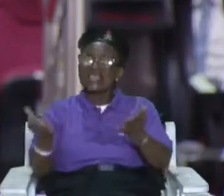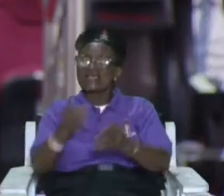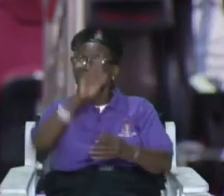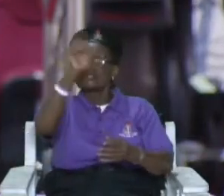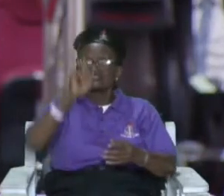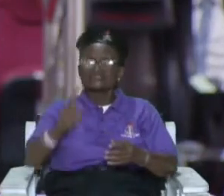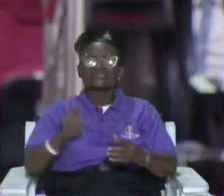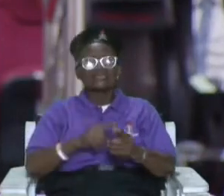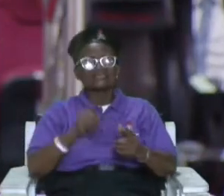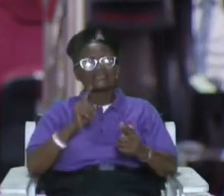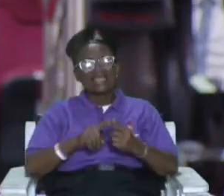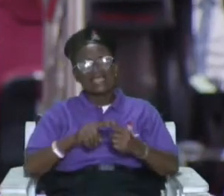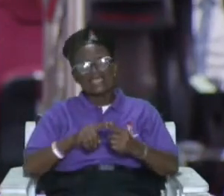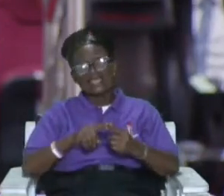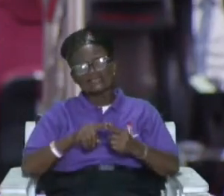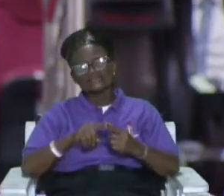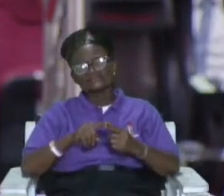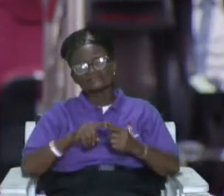But then